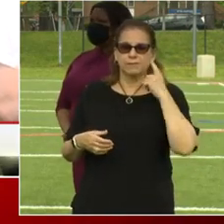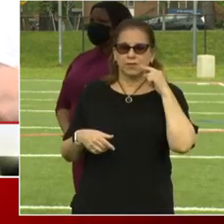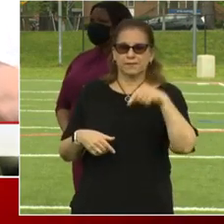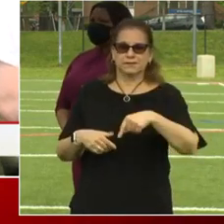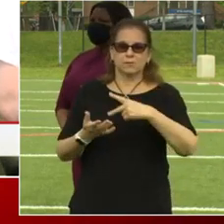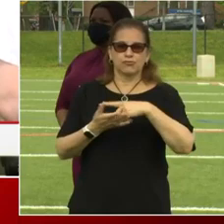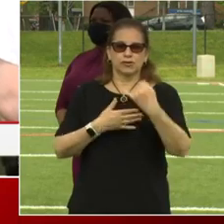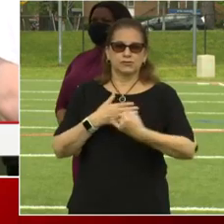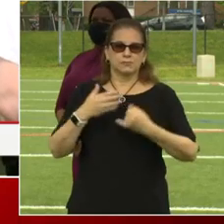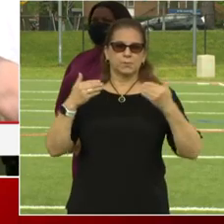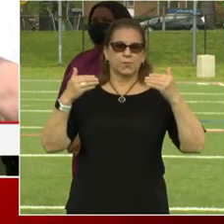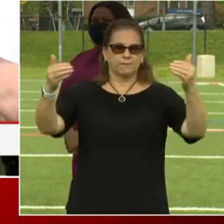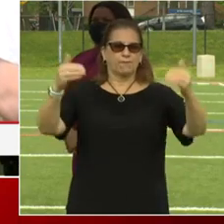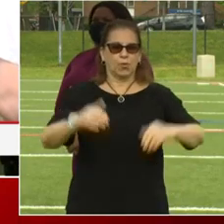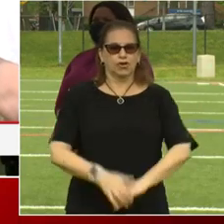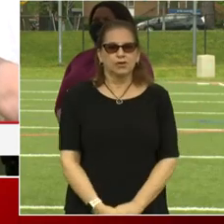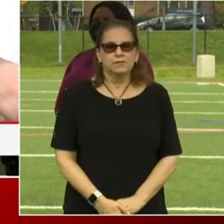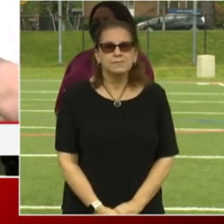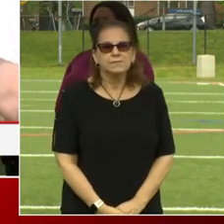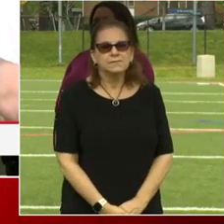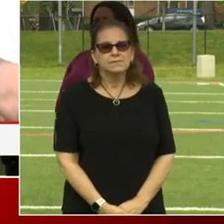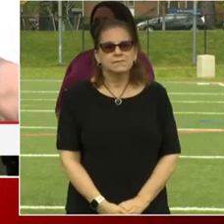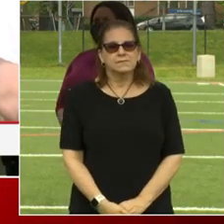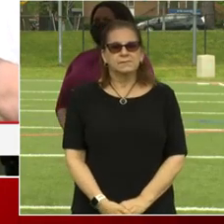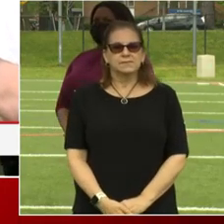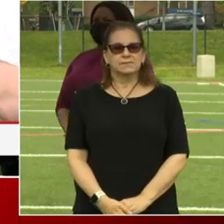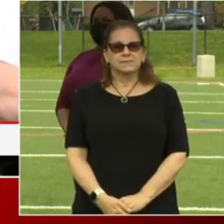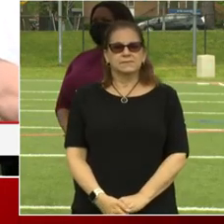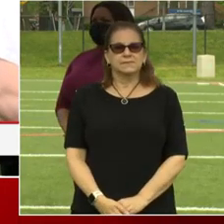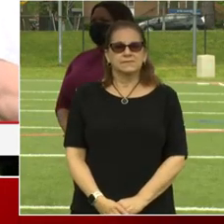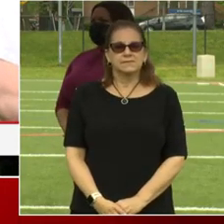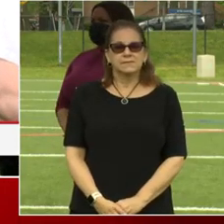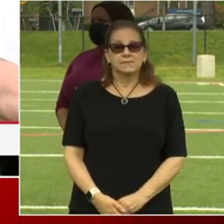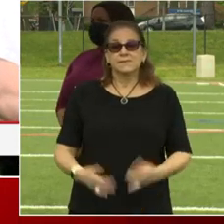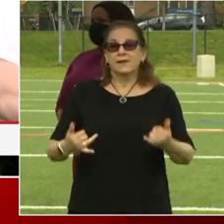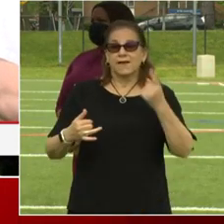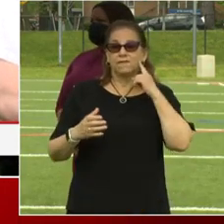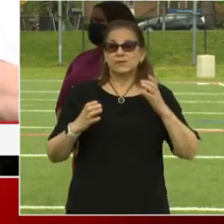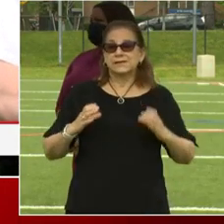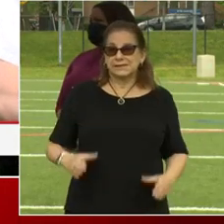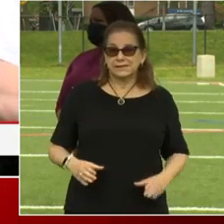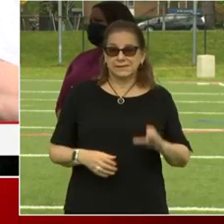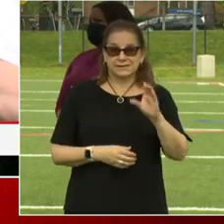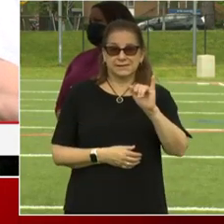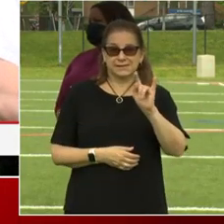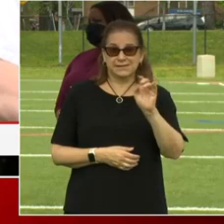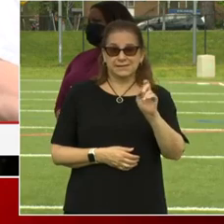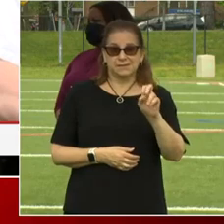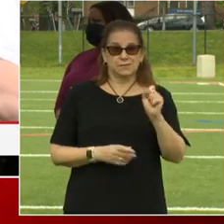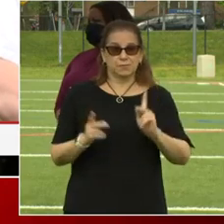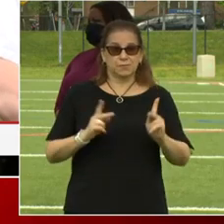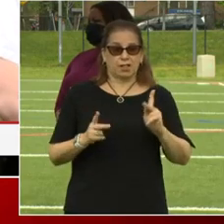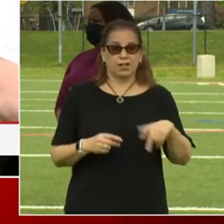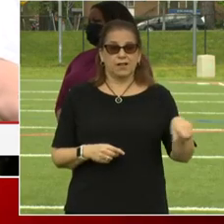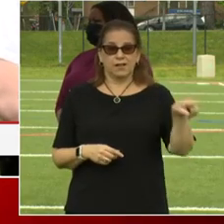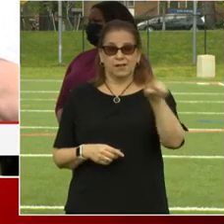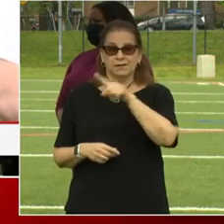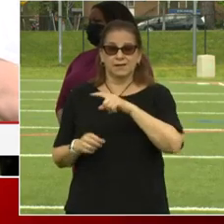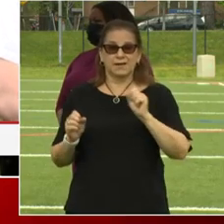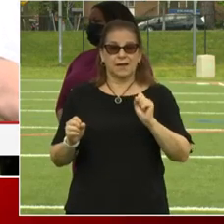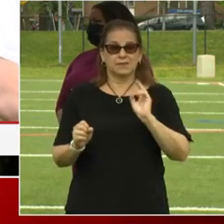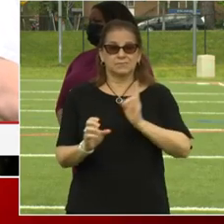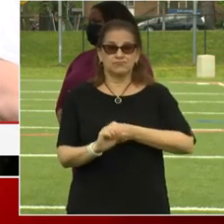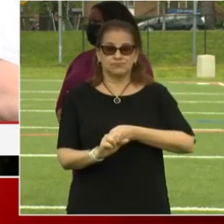forward. Now, with regard to citizens being able to participate, if anything, I think we've made it clearer that the Zoning Commission has to